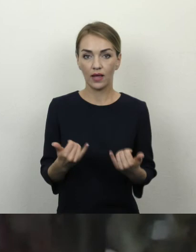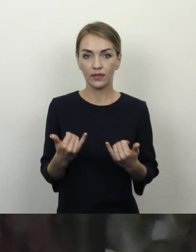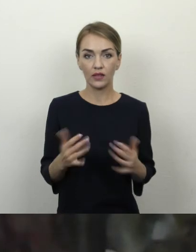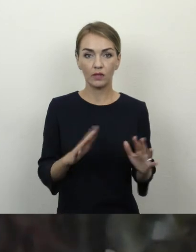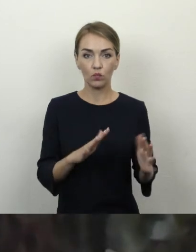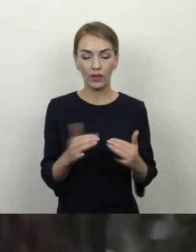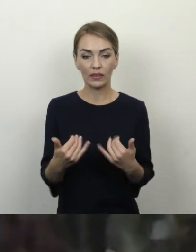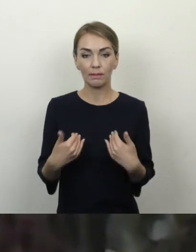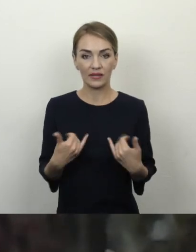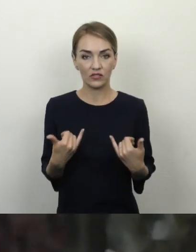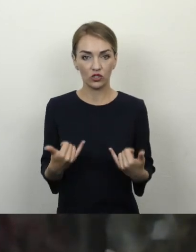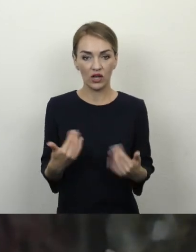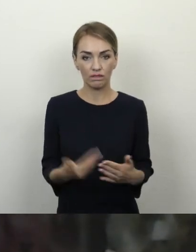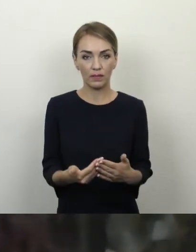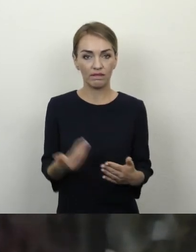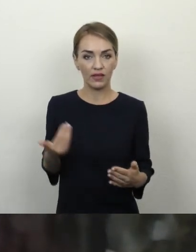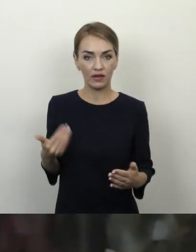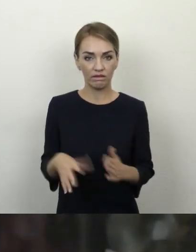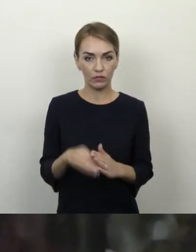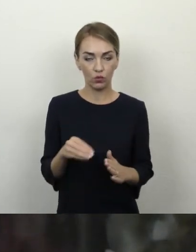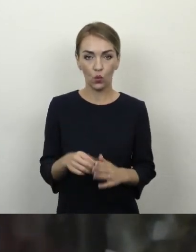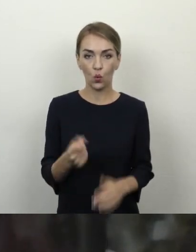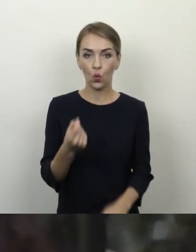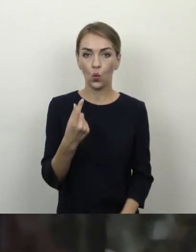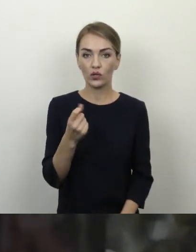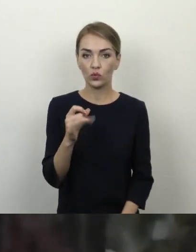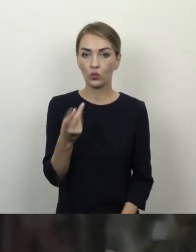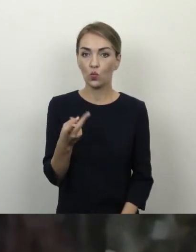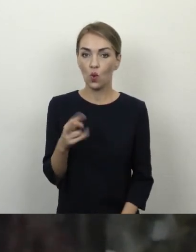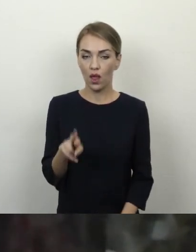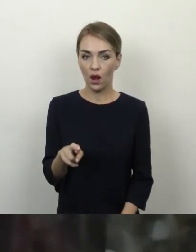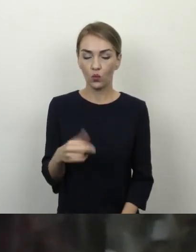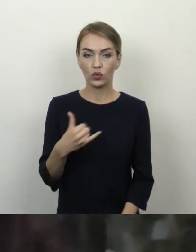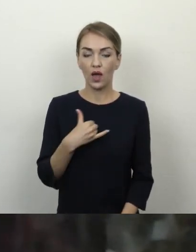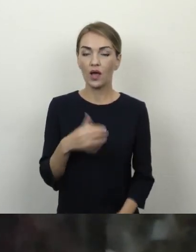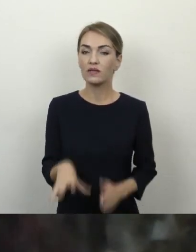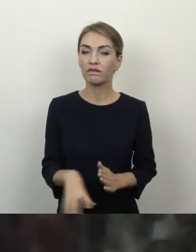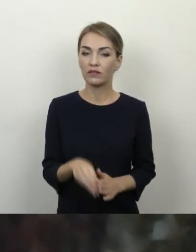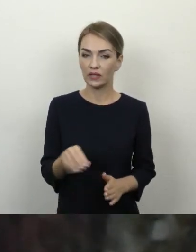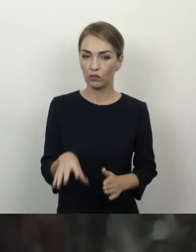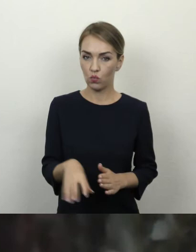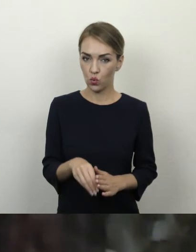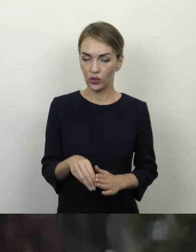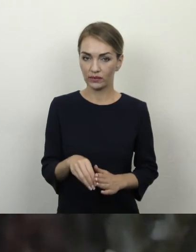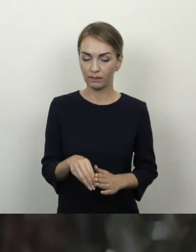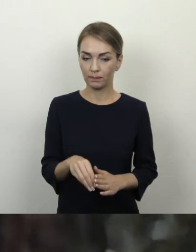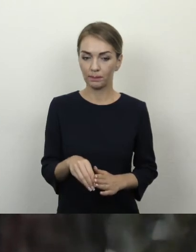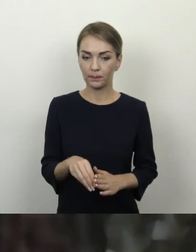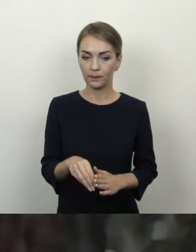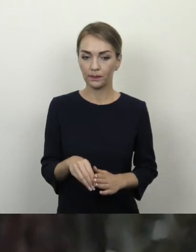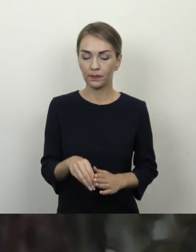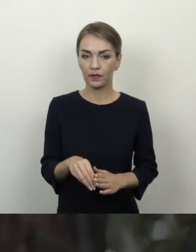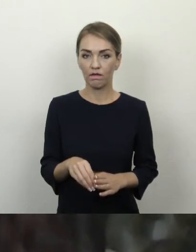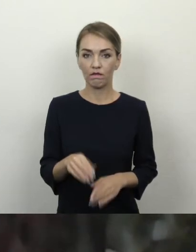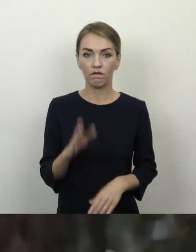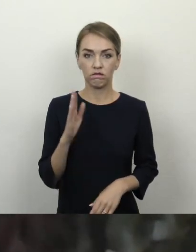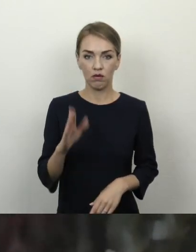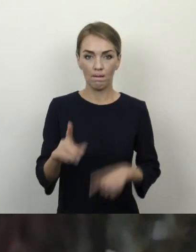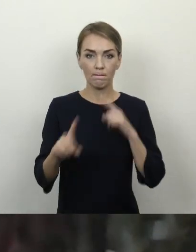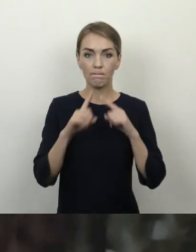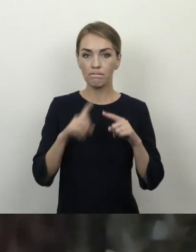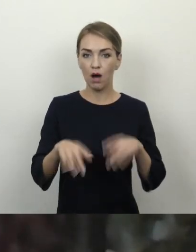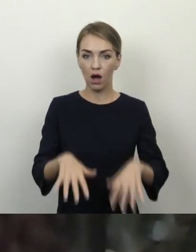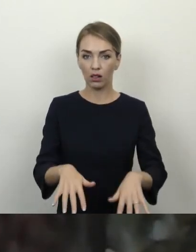conduct in this respect. We are ahead of elections, so on July 11 we are going to have